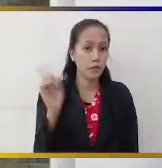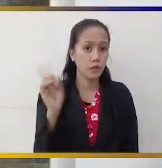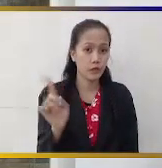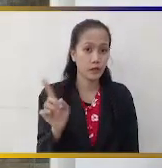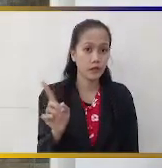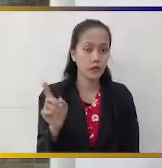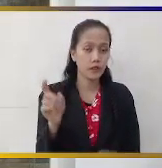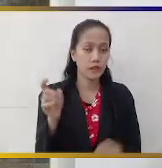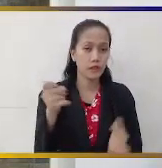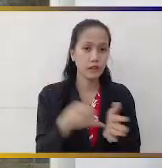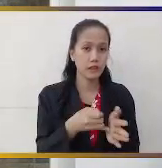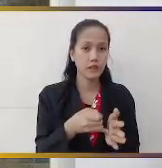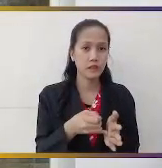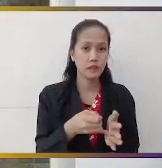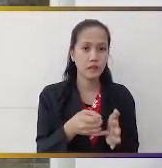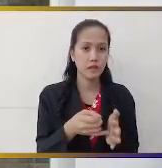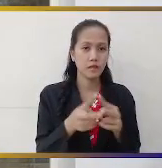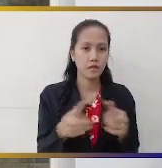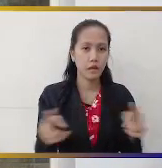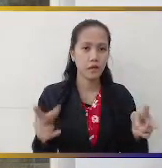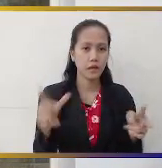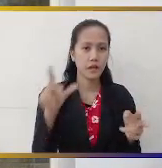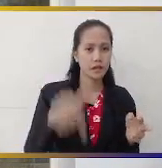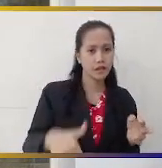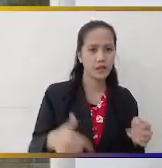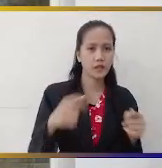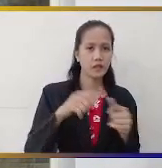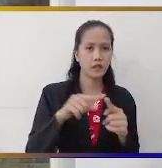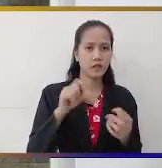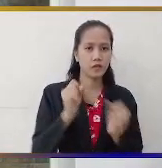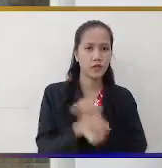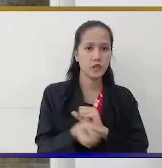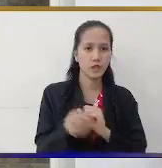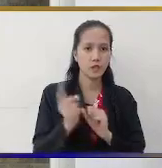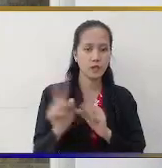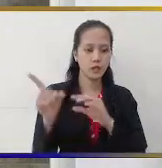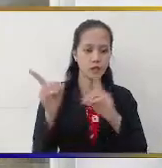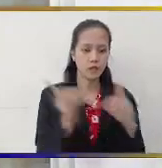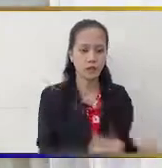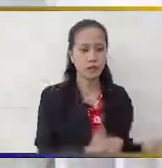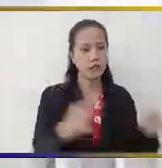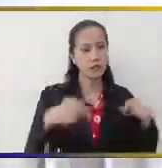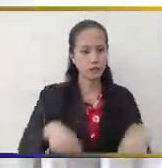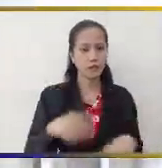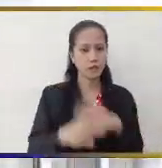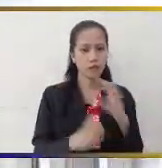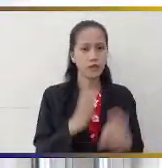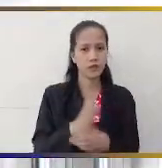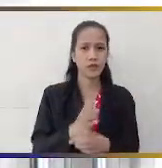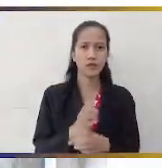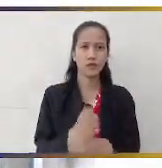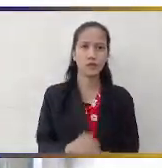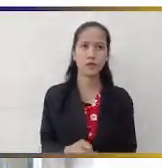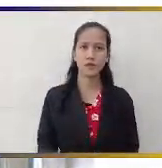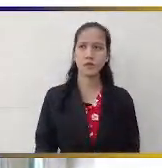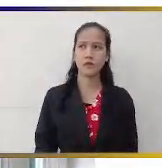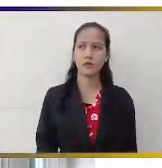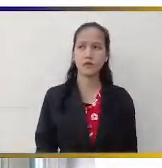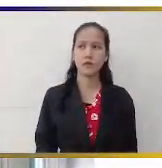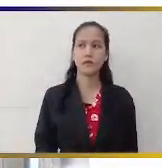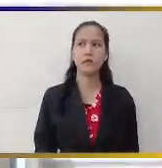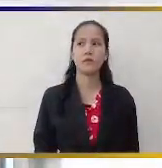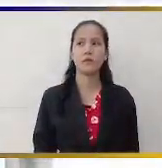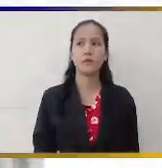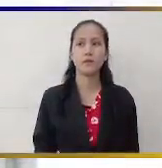too late to change what you did here on earth. Amen. Amen. I wanted to check and make sure my